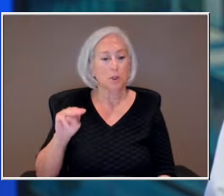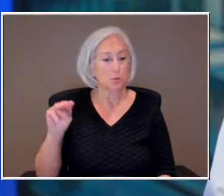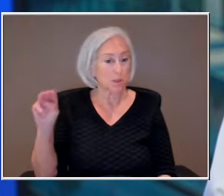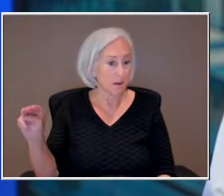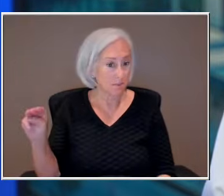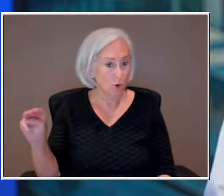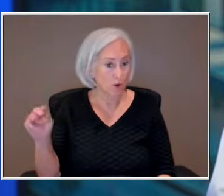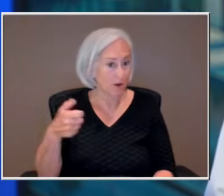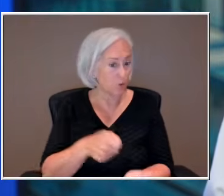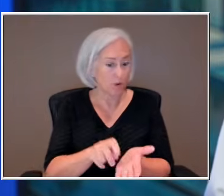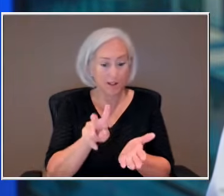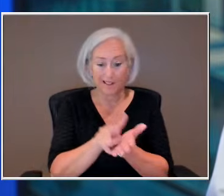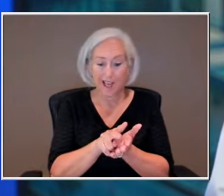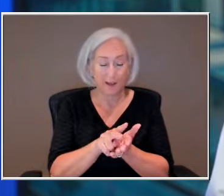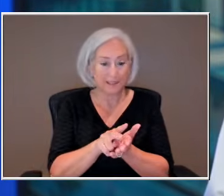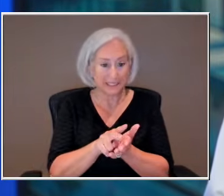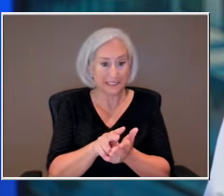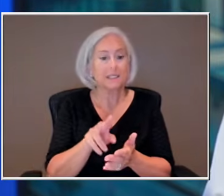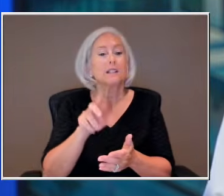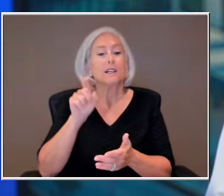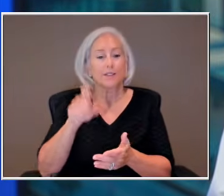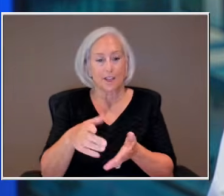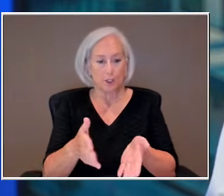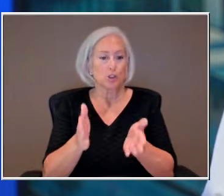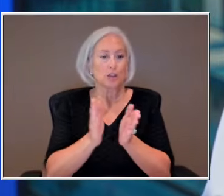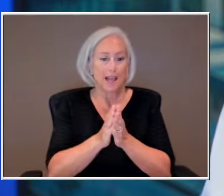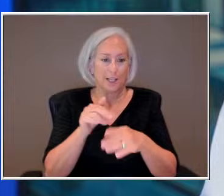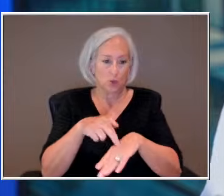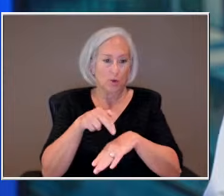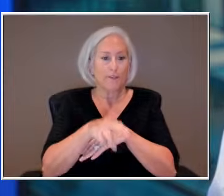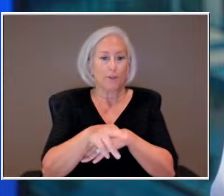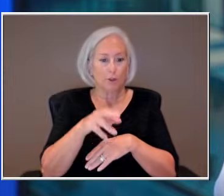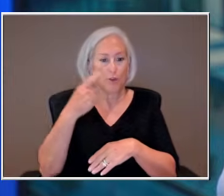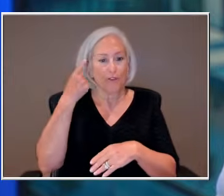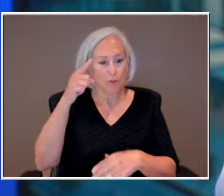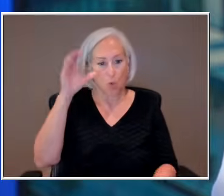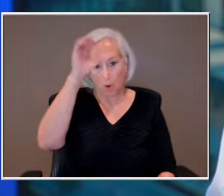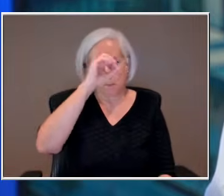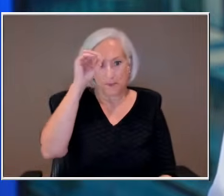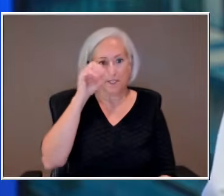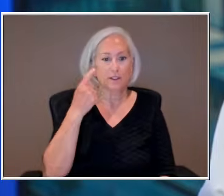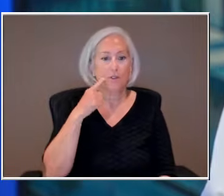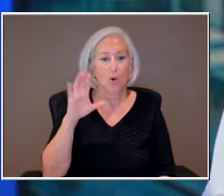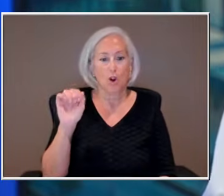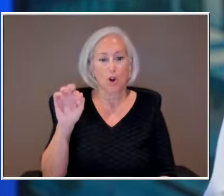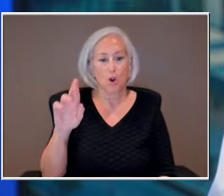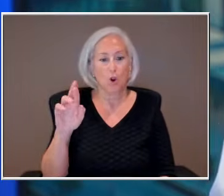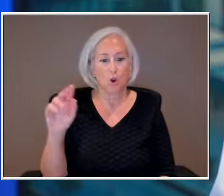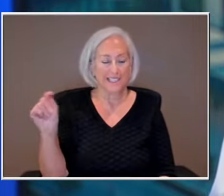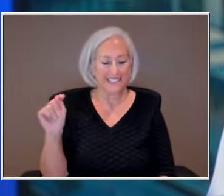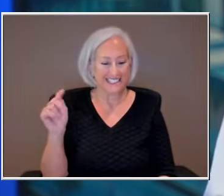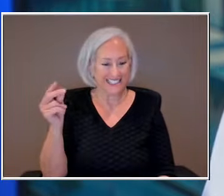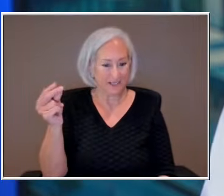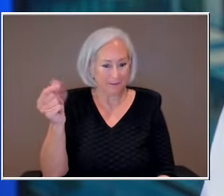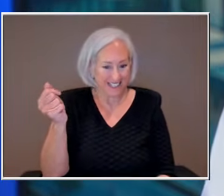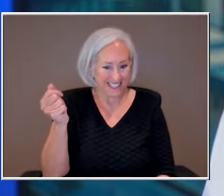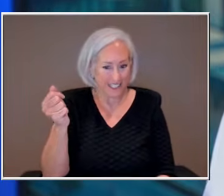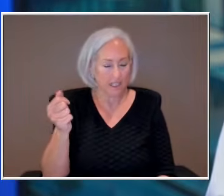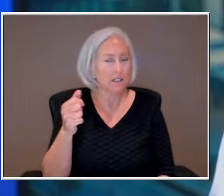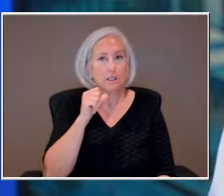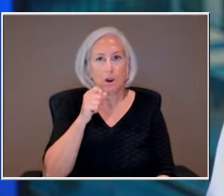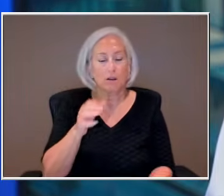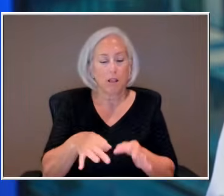of treatment, they should ask to be referred for an opinion for CAR T, like right in the beginning. You don't want to wait till it's